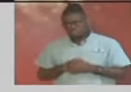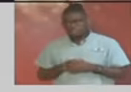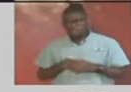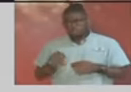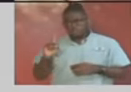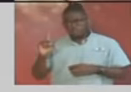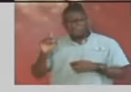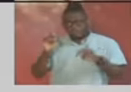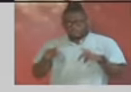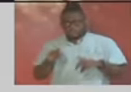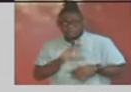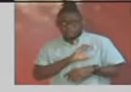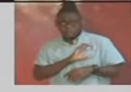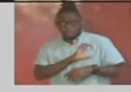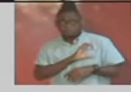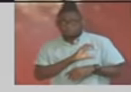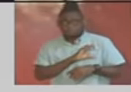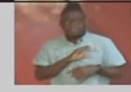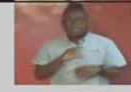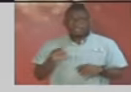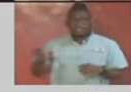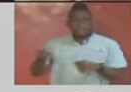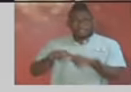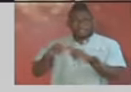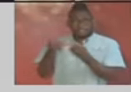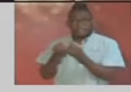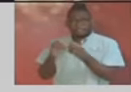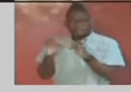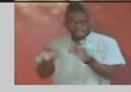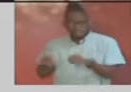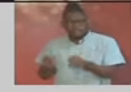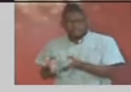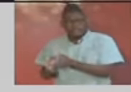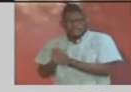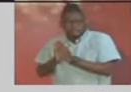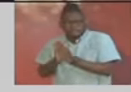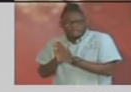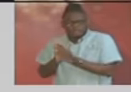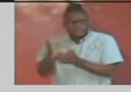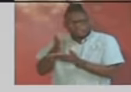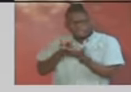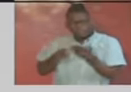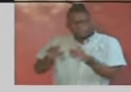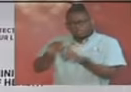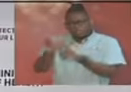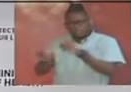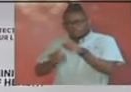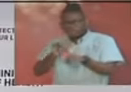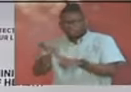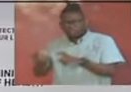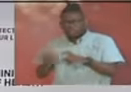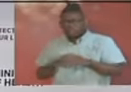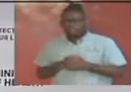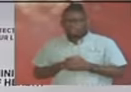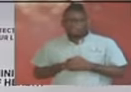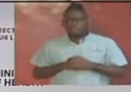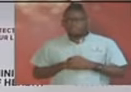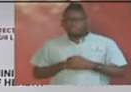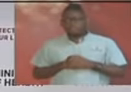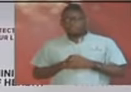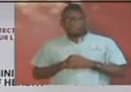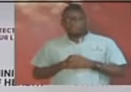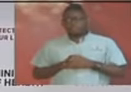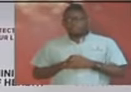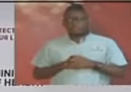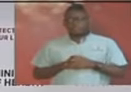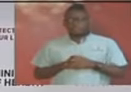my interministerial task force, and I can reach out to him as well to get some sort of update. Thank you. Now to Newsday, please, for a